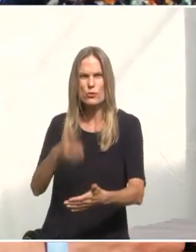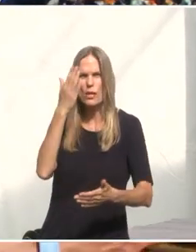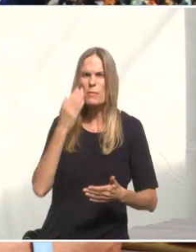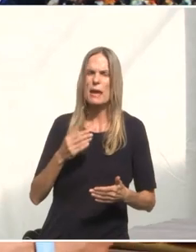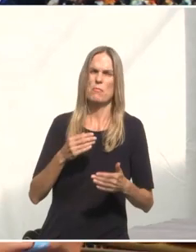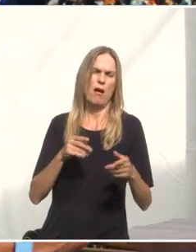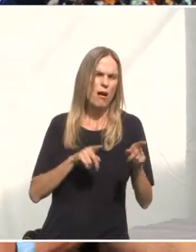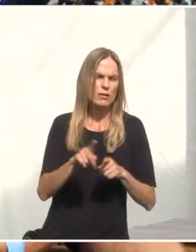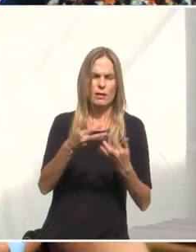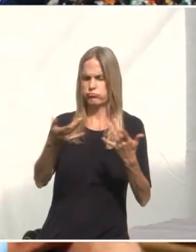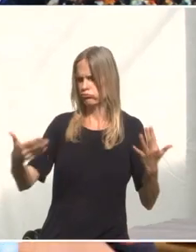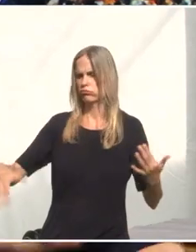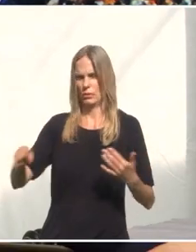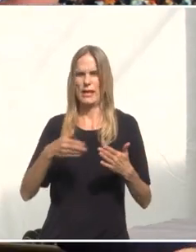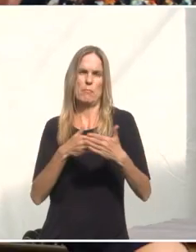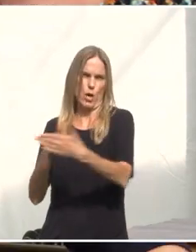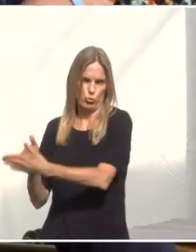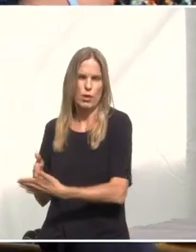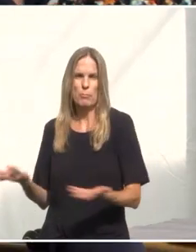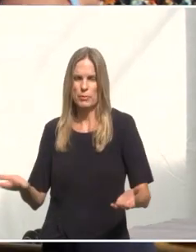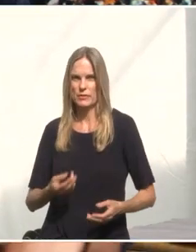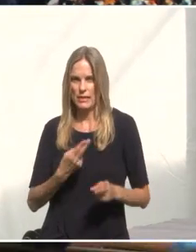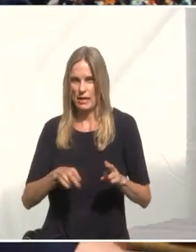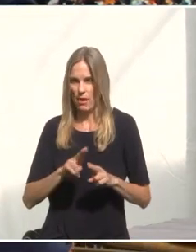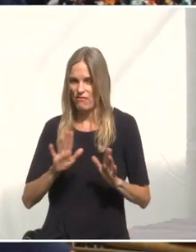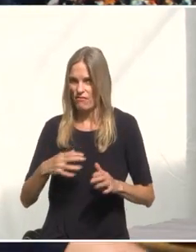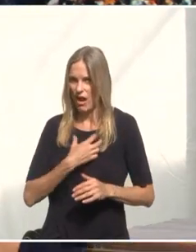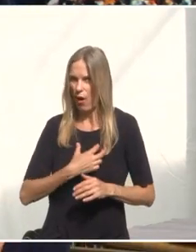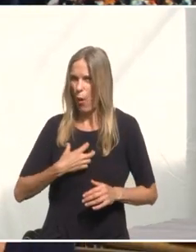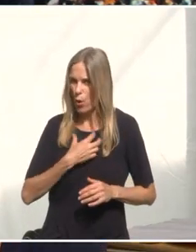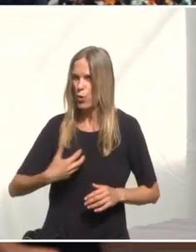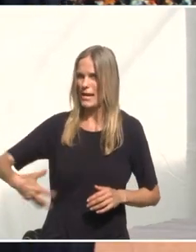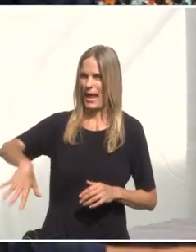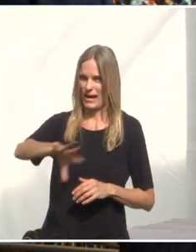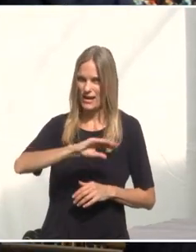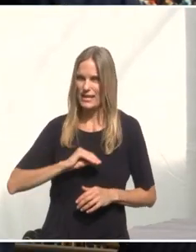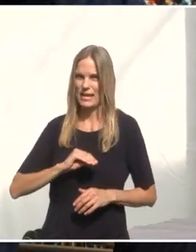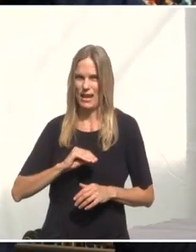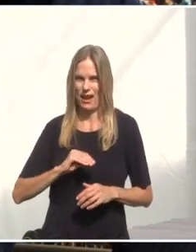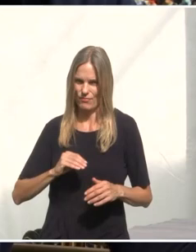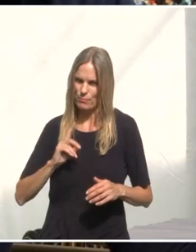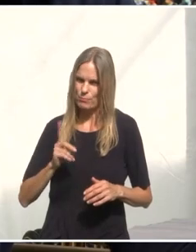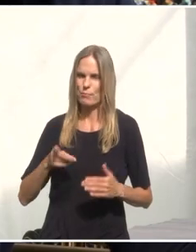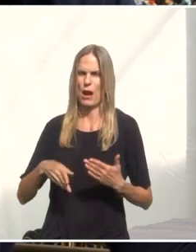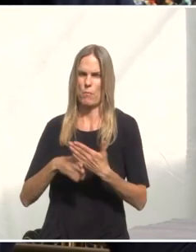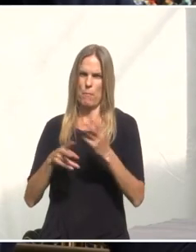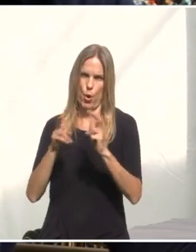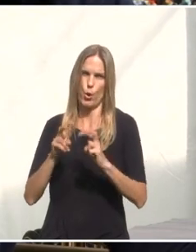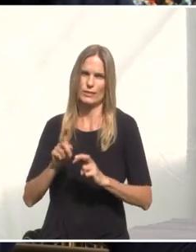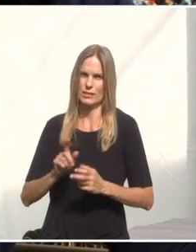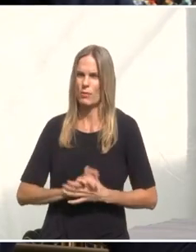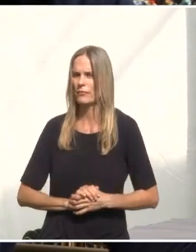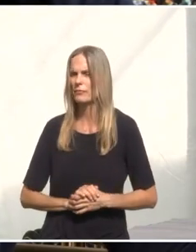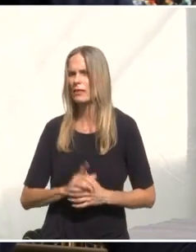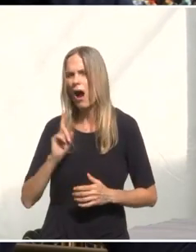their brothers even. So it's very important for all of us that to actually seek help. But this is two